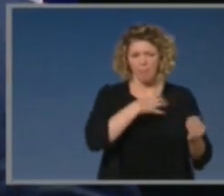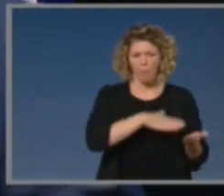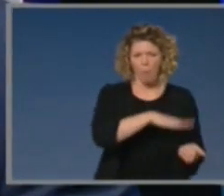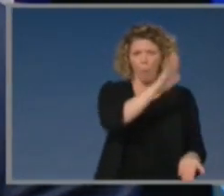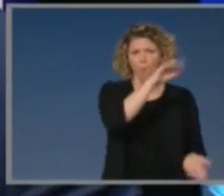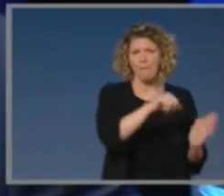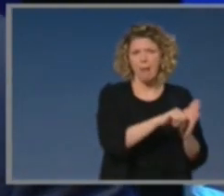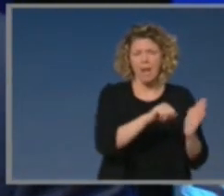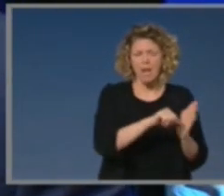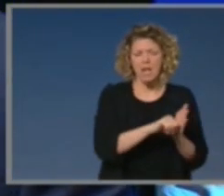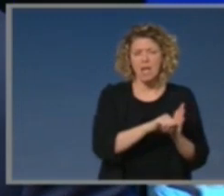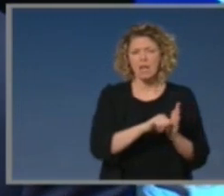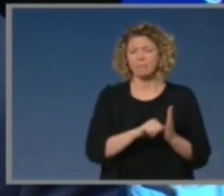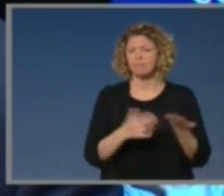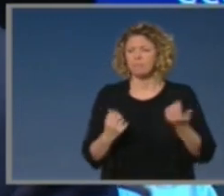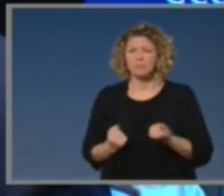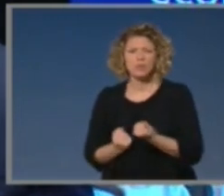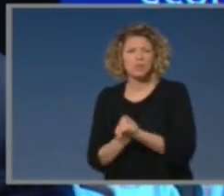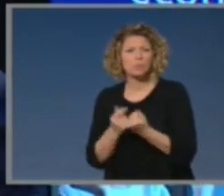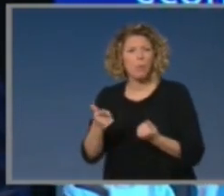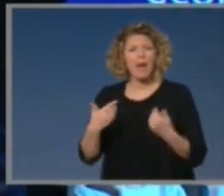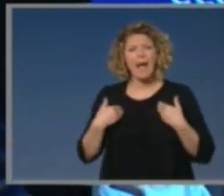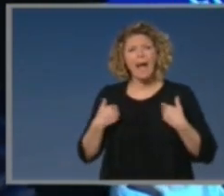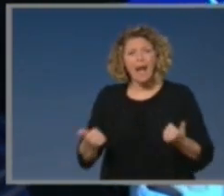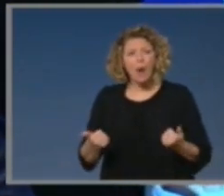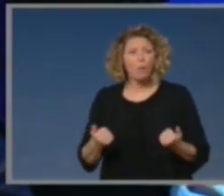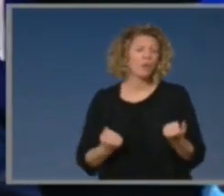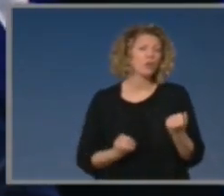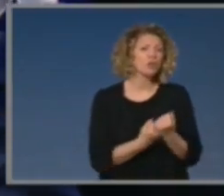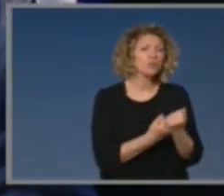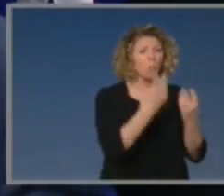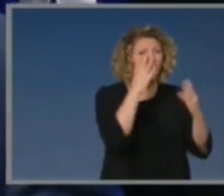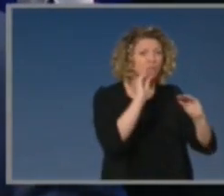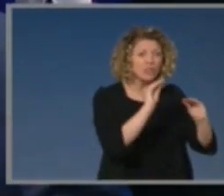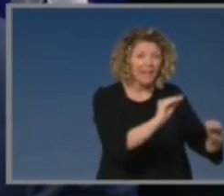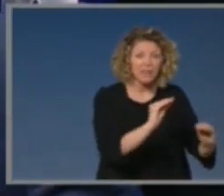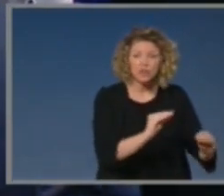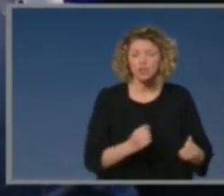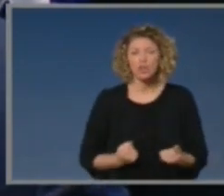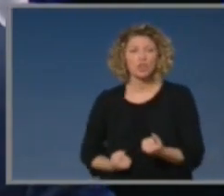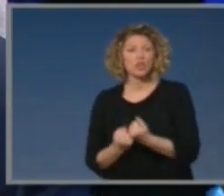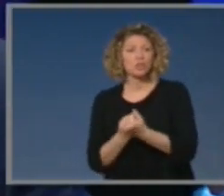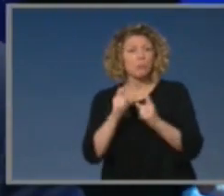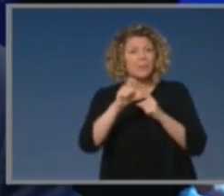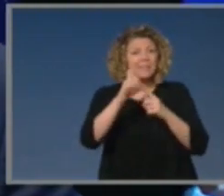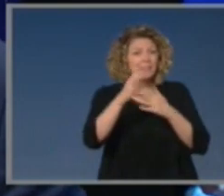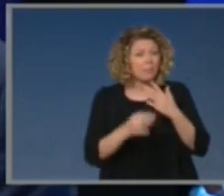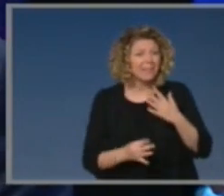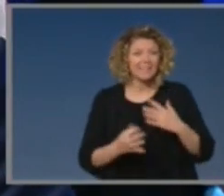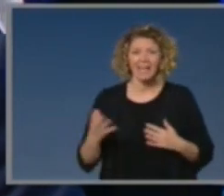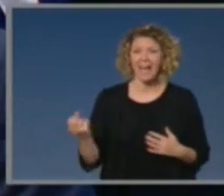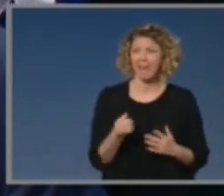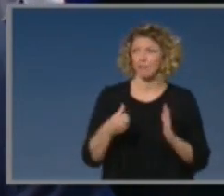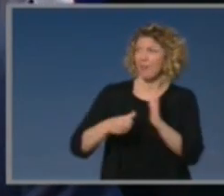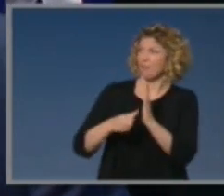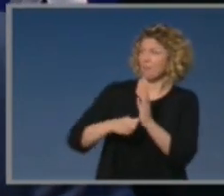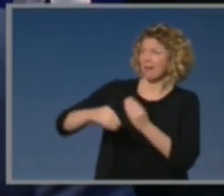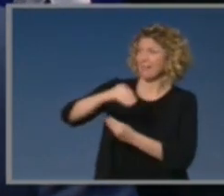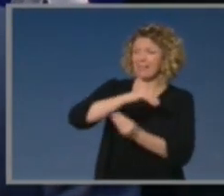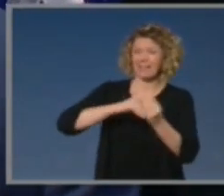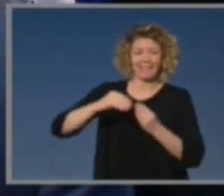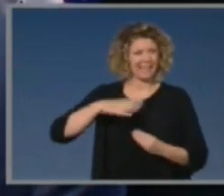health and education and disability services is to have a strong economy. I mean, that is the theme of every single budget that